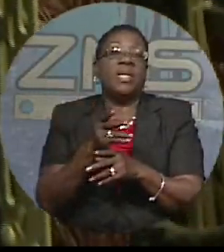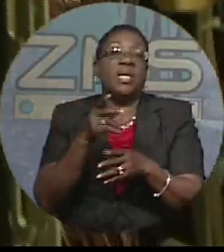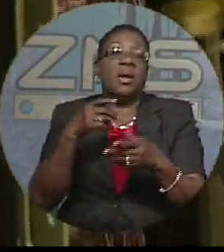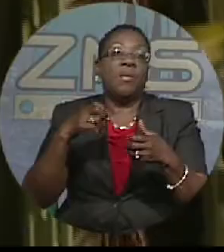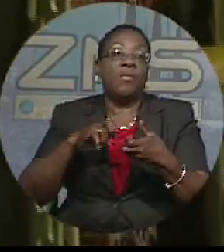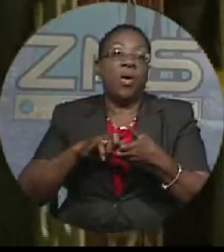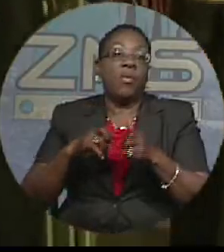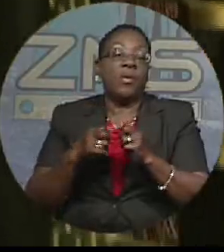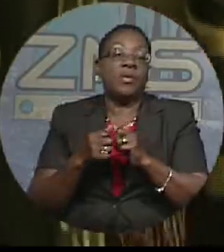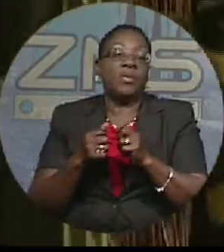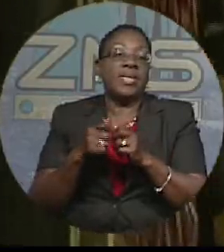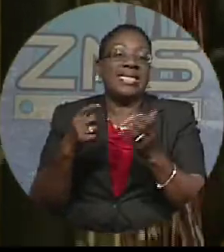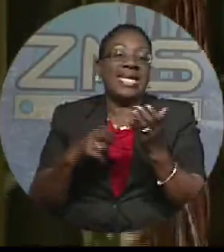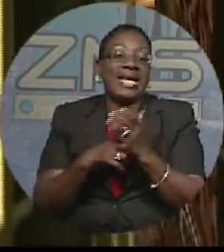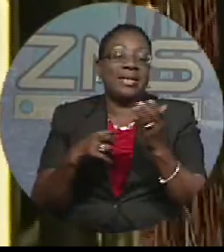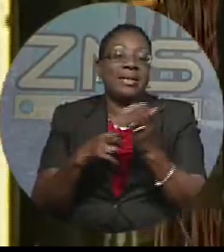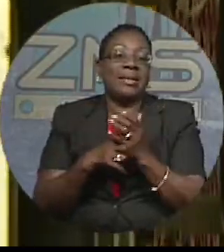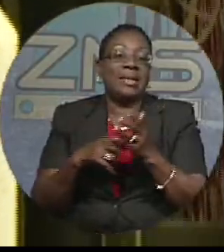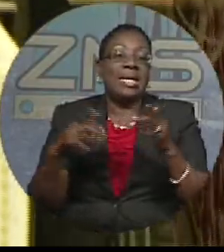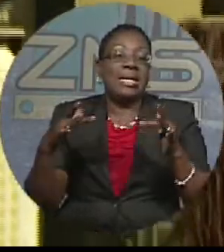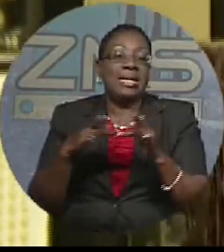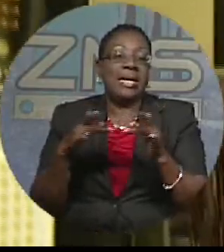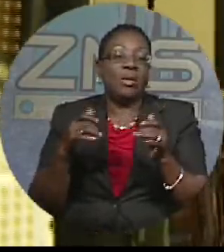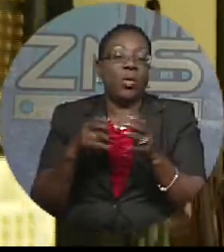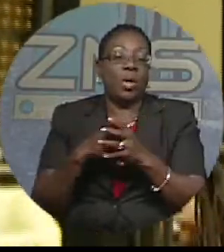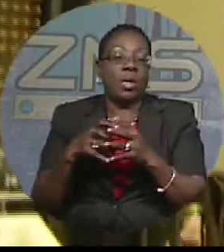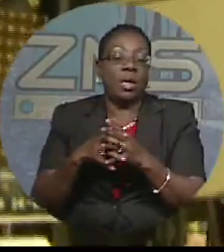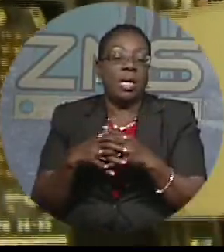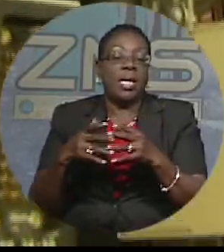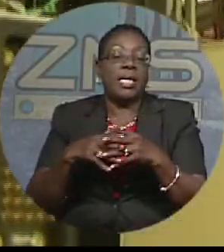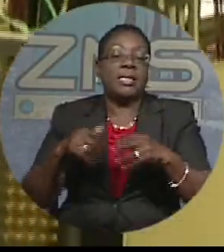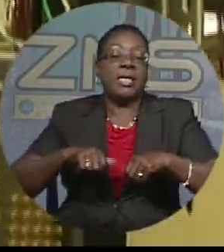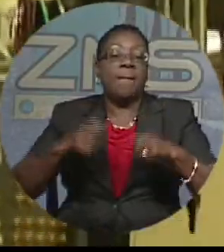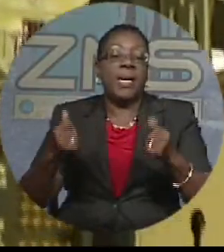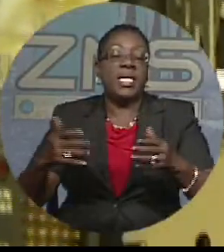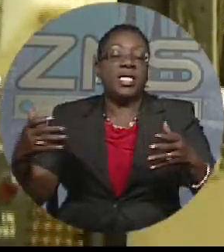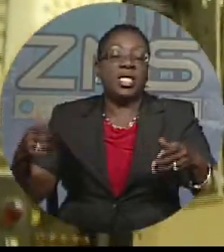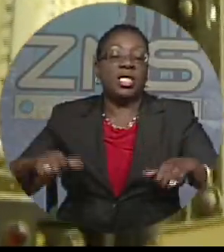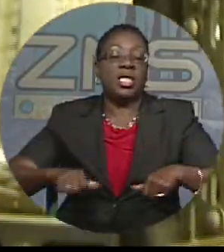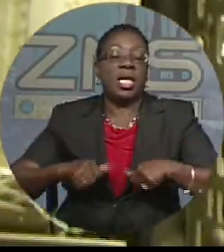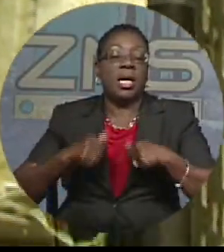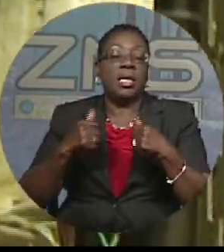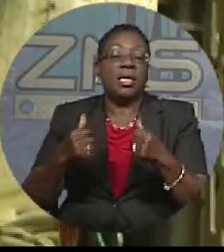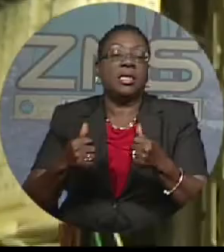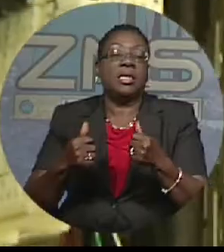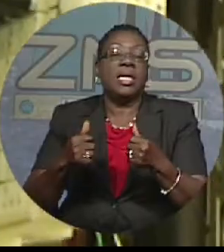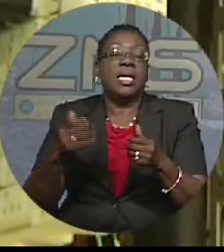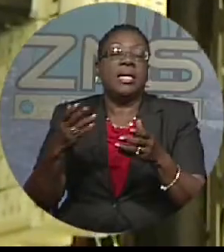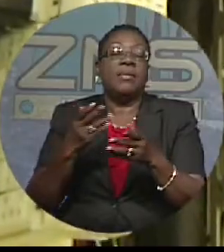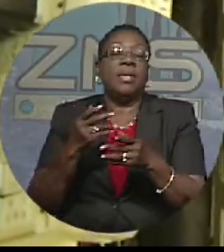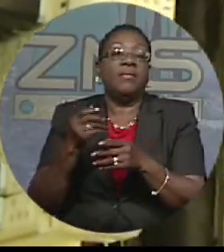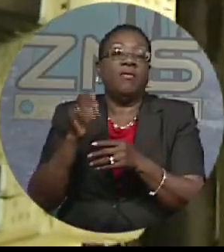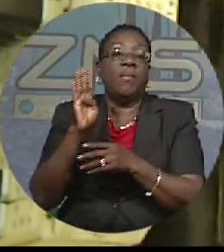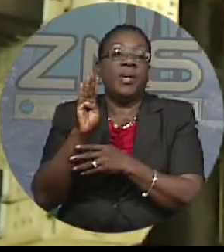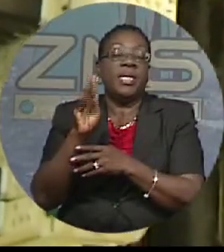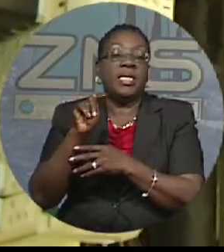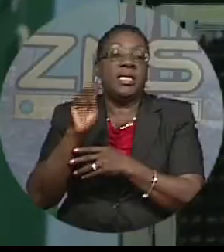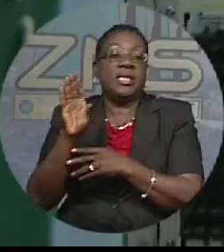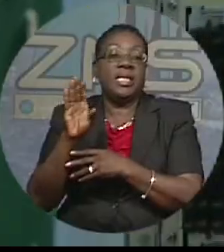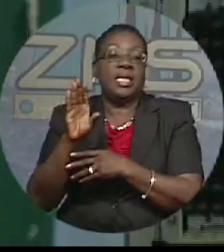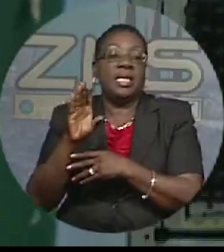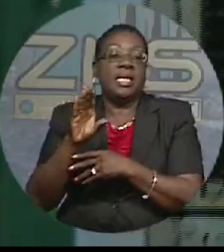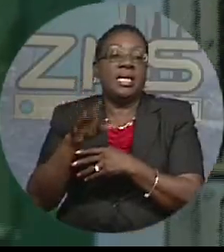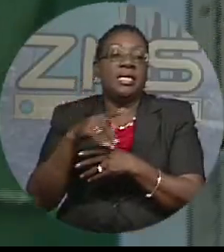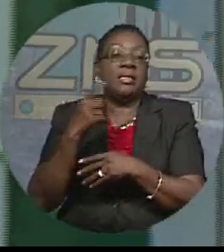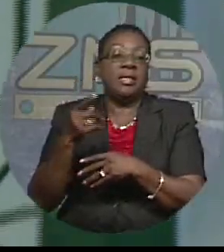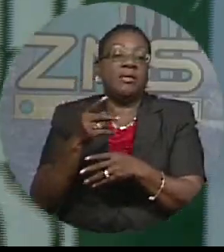with technical networks. It's a major challenge. In the case of BTC, I refer to the employees that